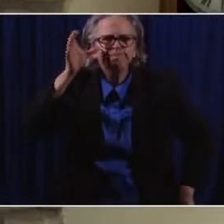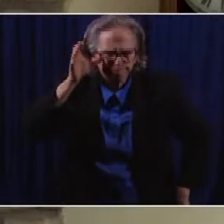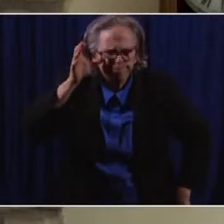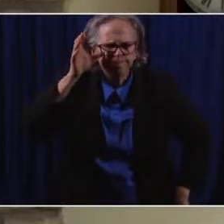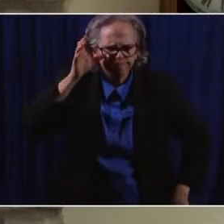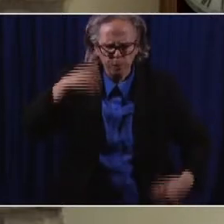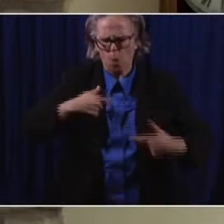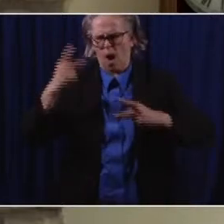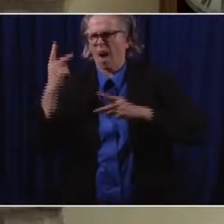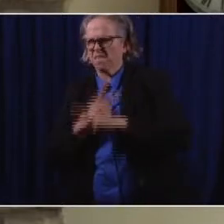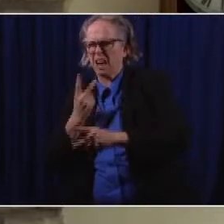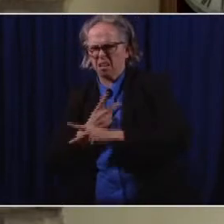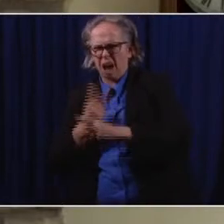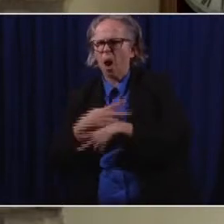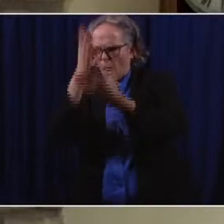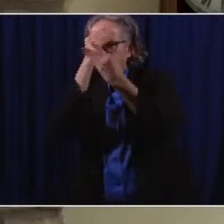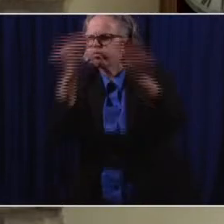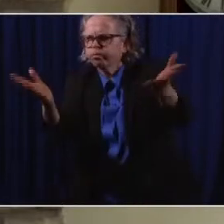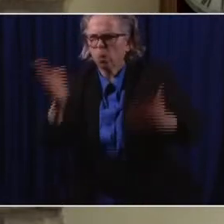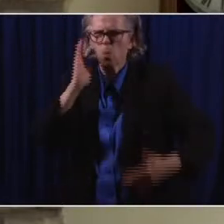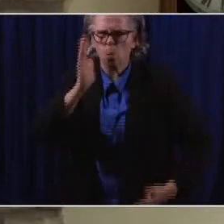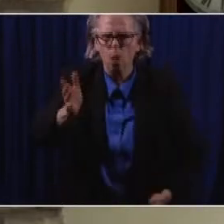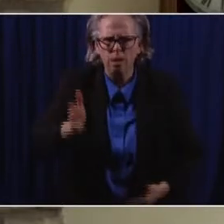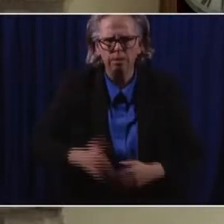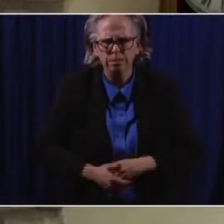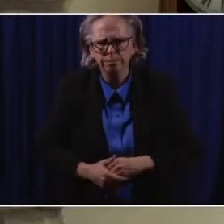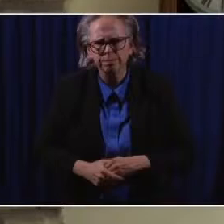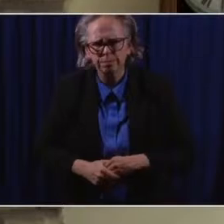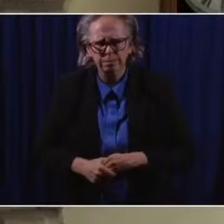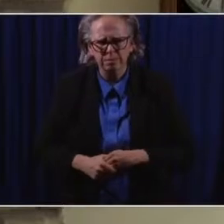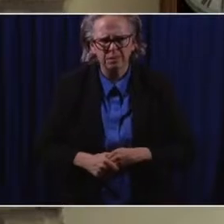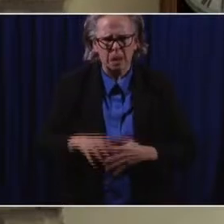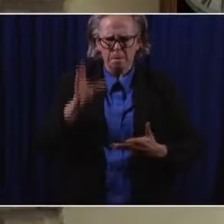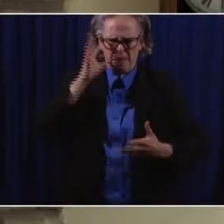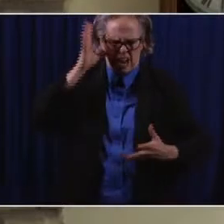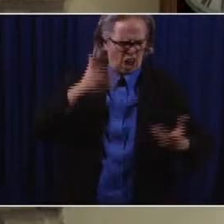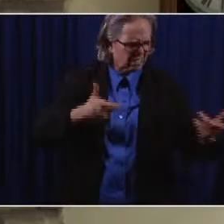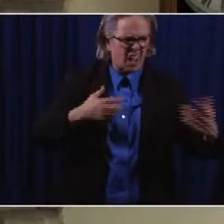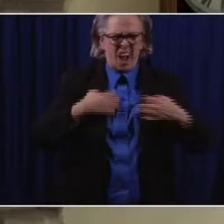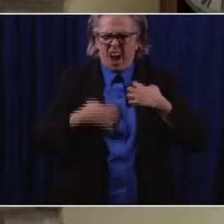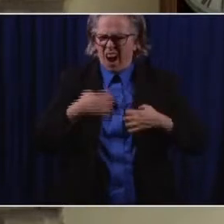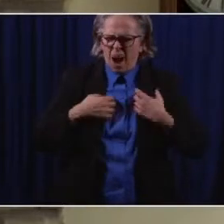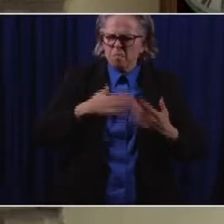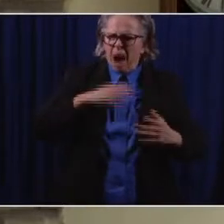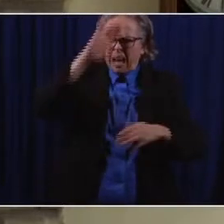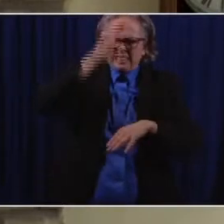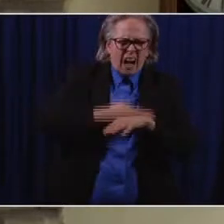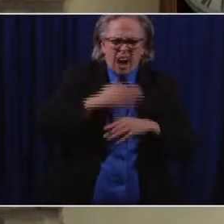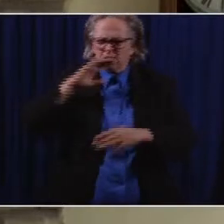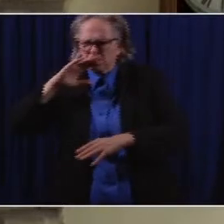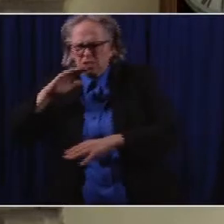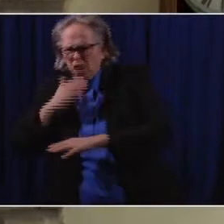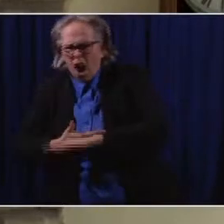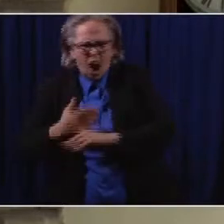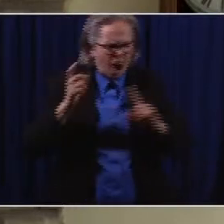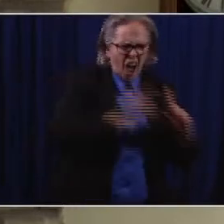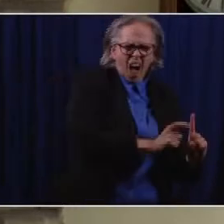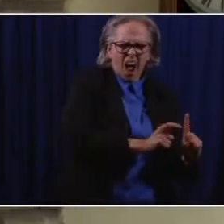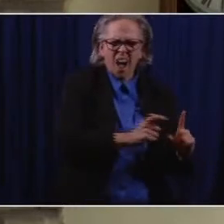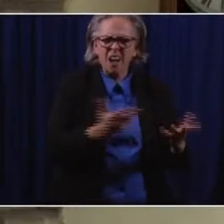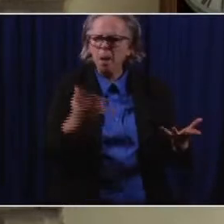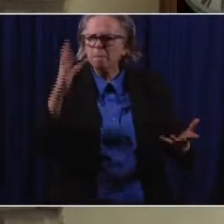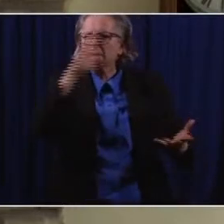parent, bother me. Kids missing out on school, kids missing out on activities that they want to be involved